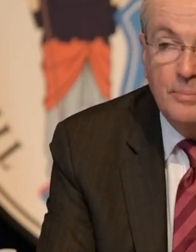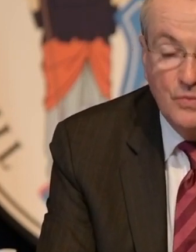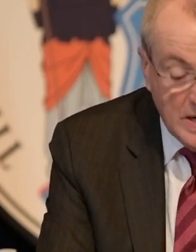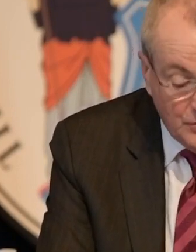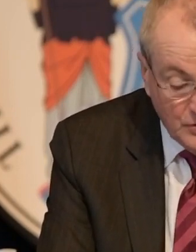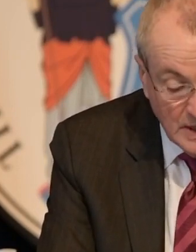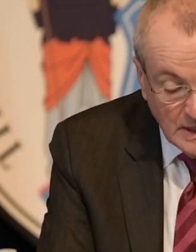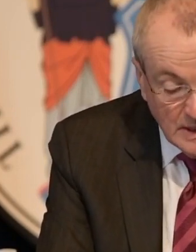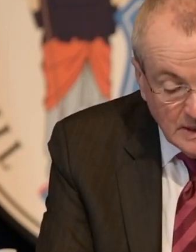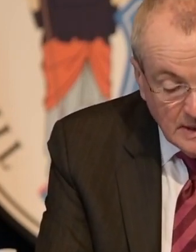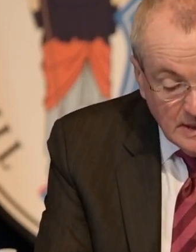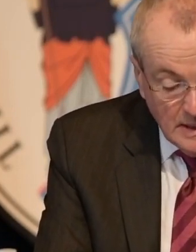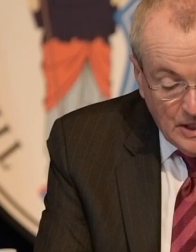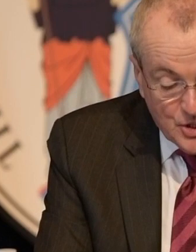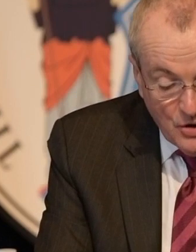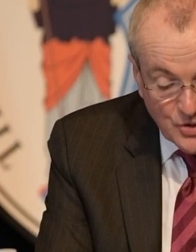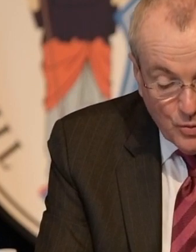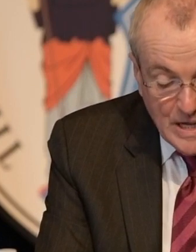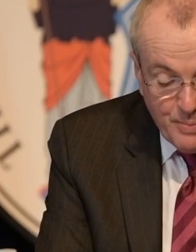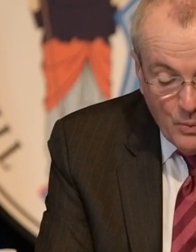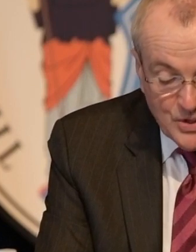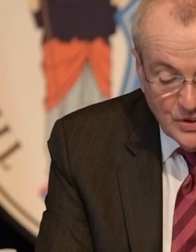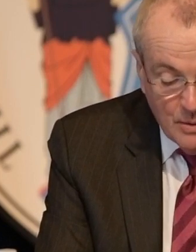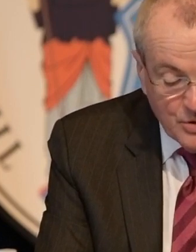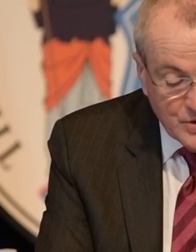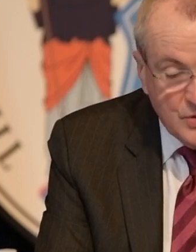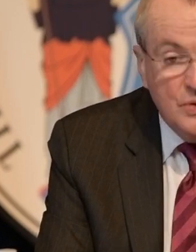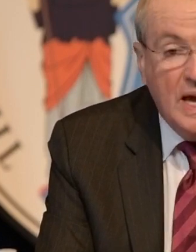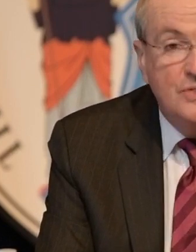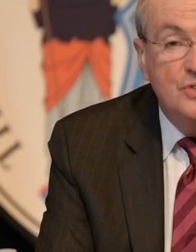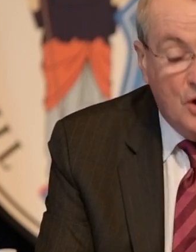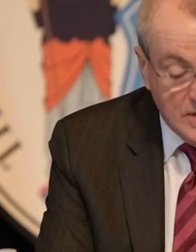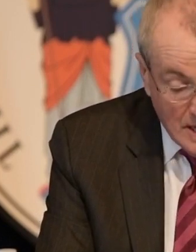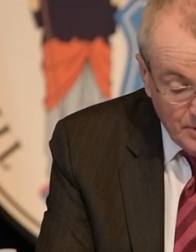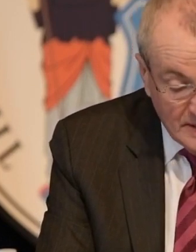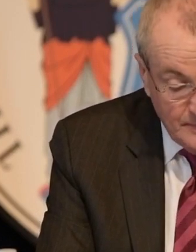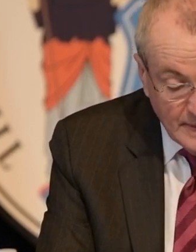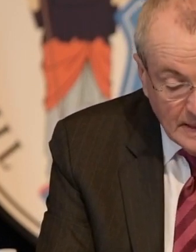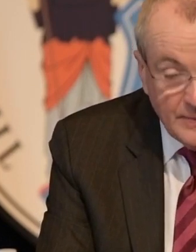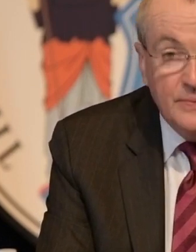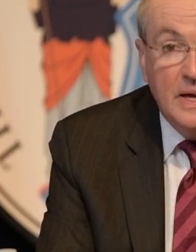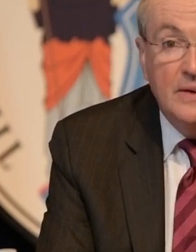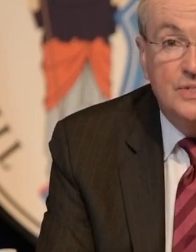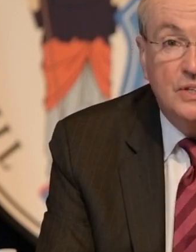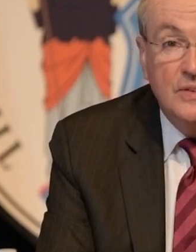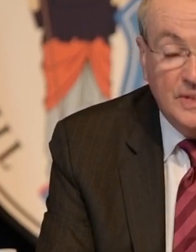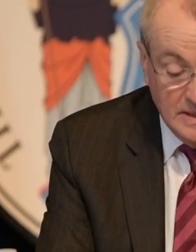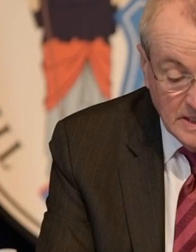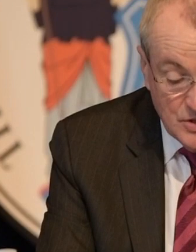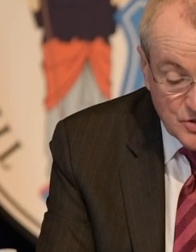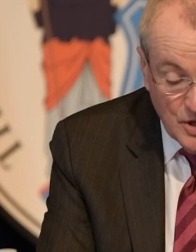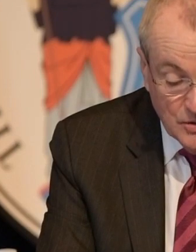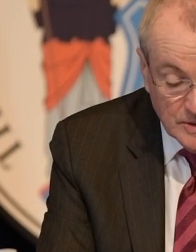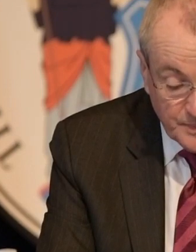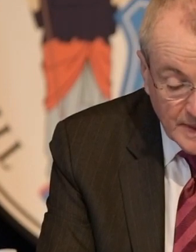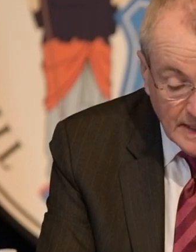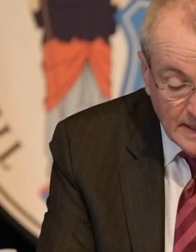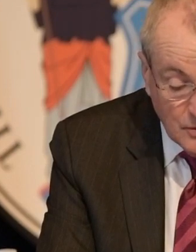couple of weeks. It shows the rates by which the numbers of new cases are doubling and that they have significantly